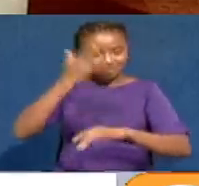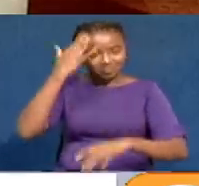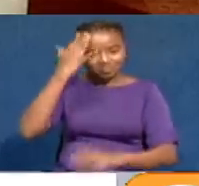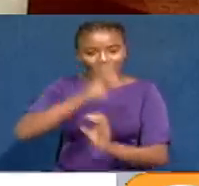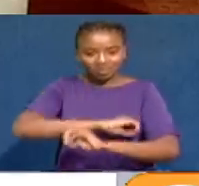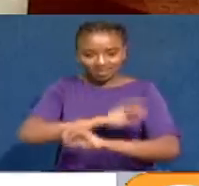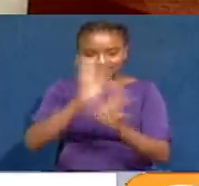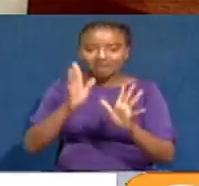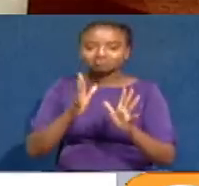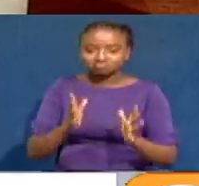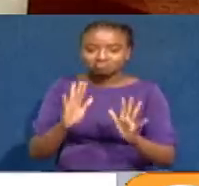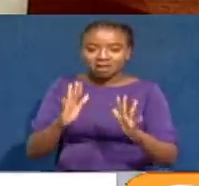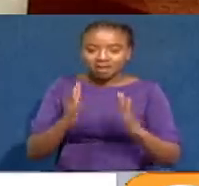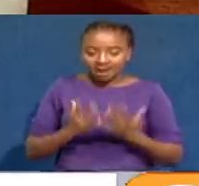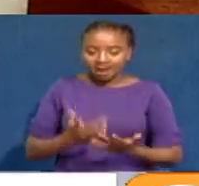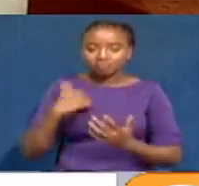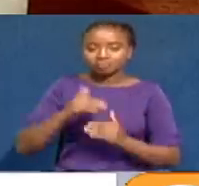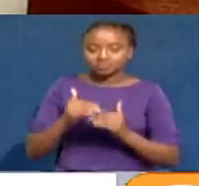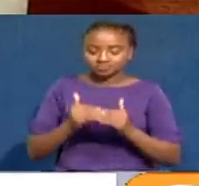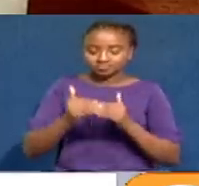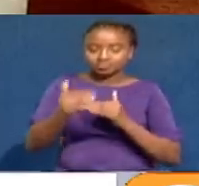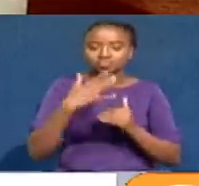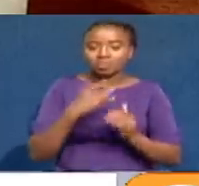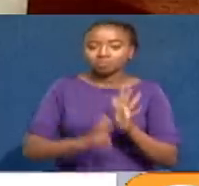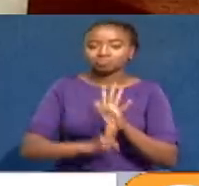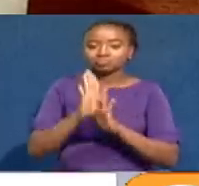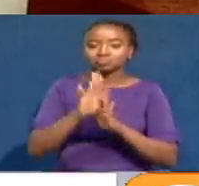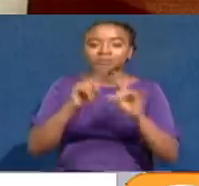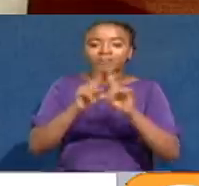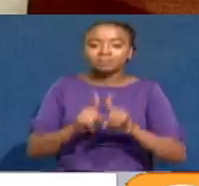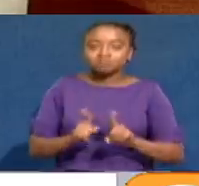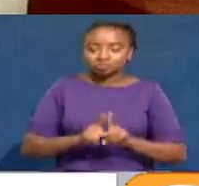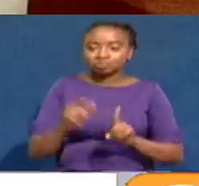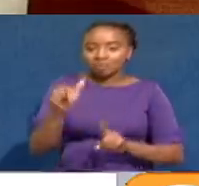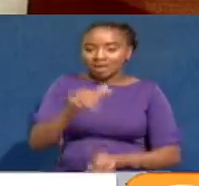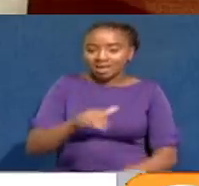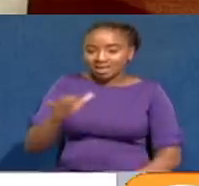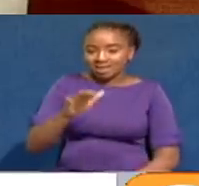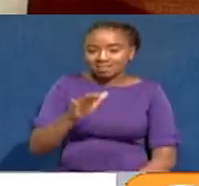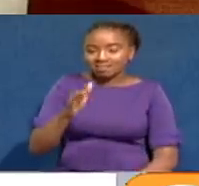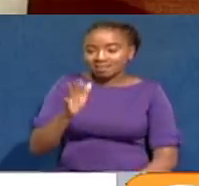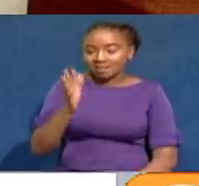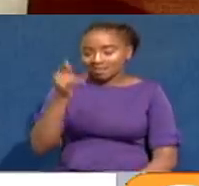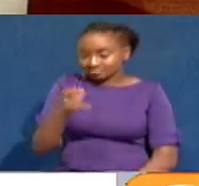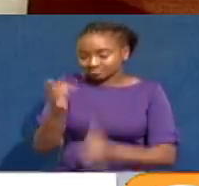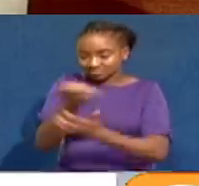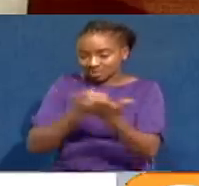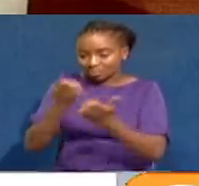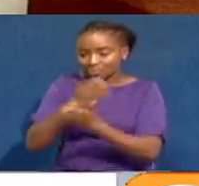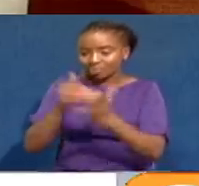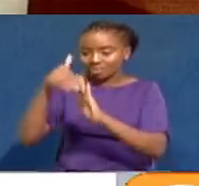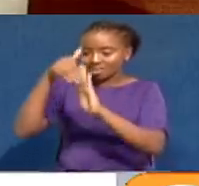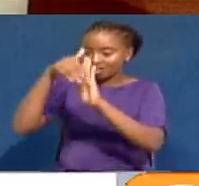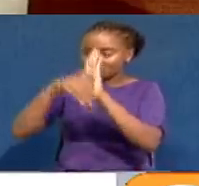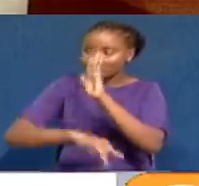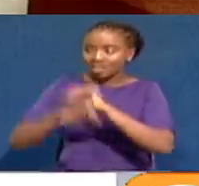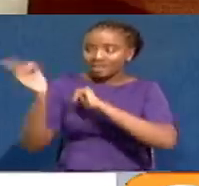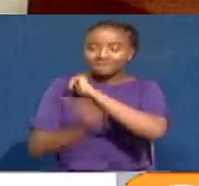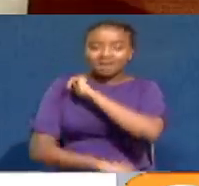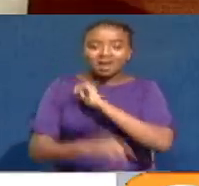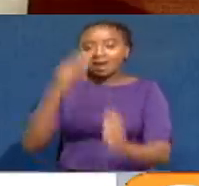where our country should go. And I want to tell you this, Jeff. Part of the reason why our economy is so battered for the longest time, I gave